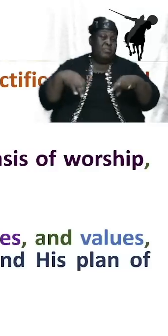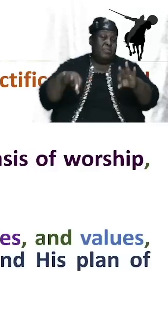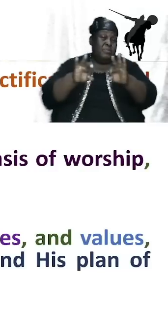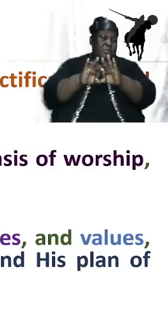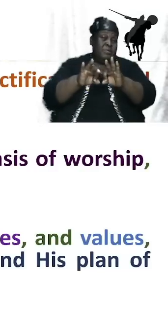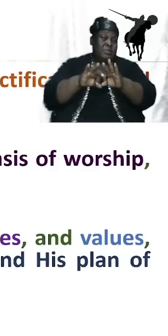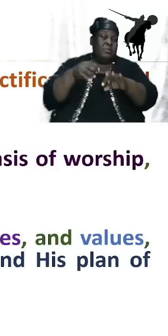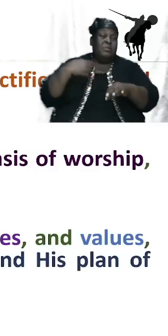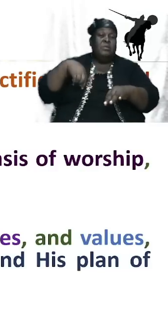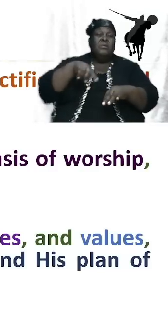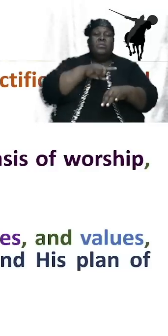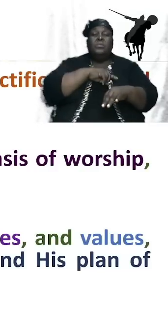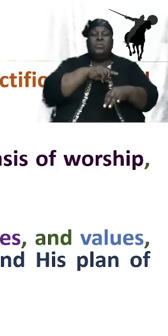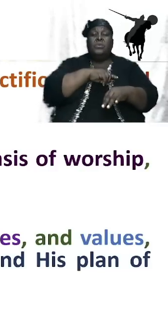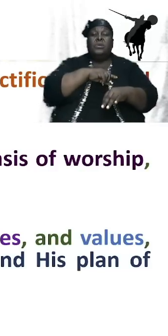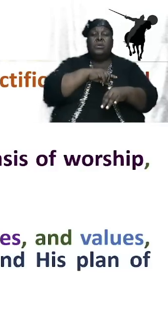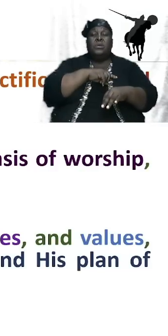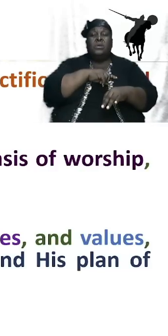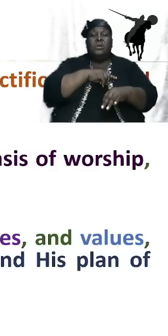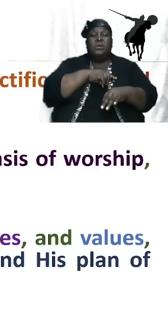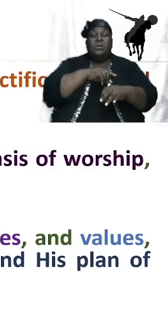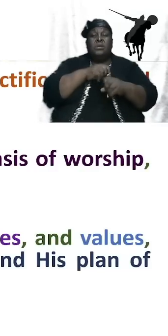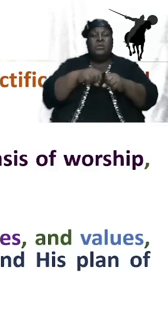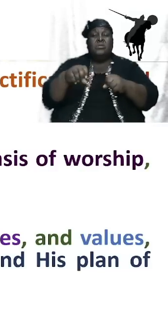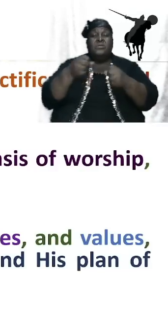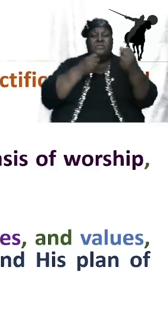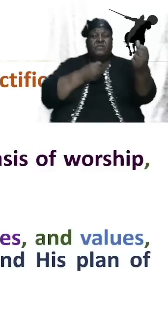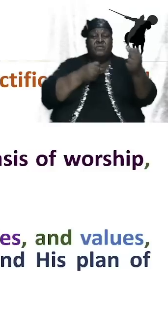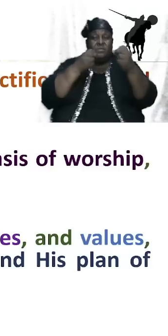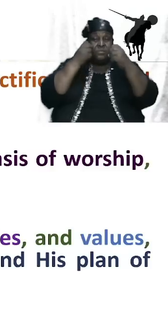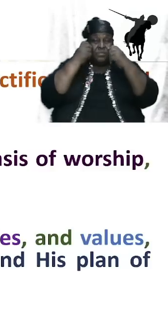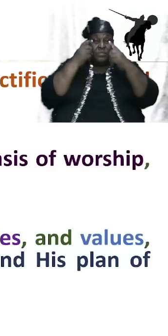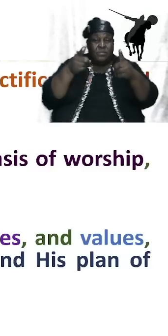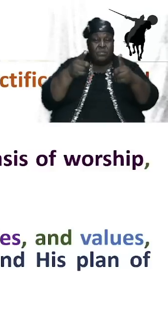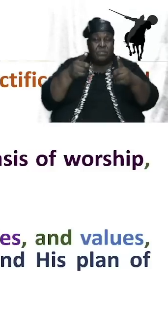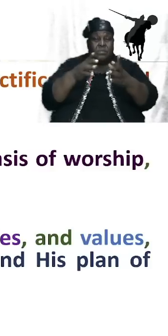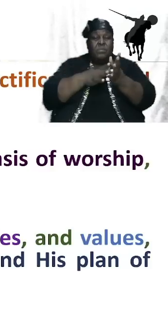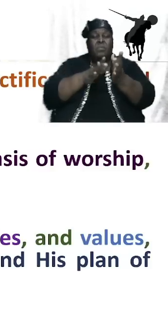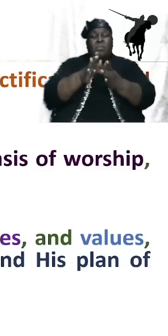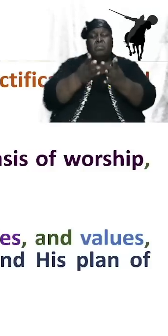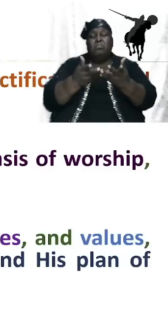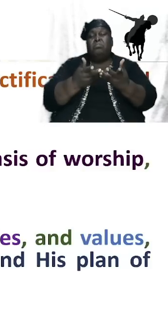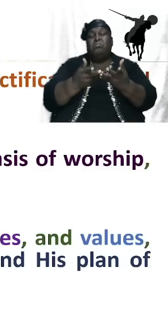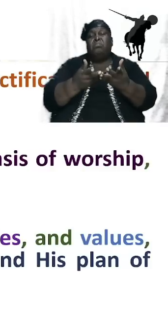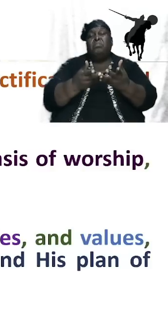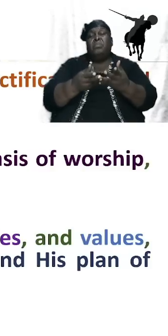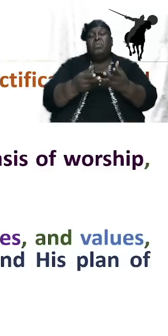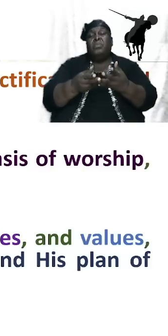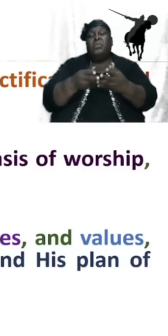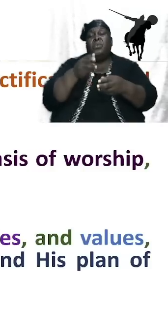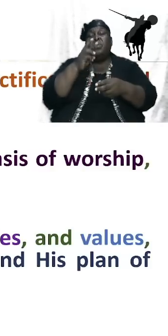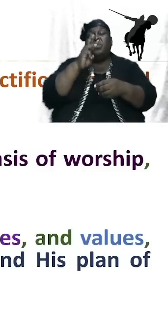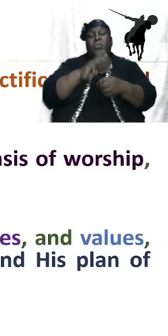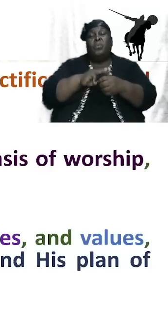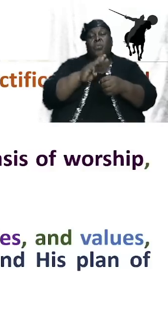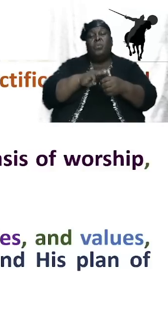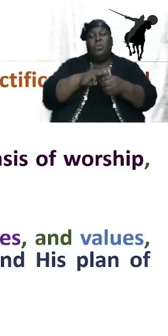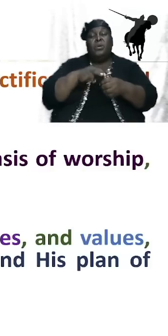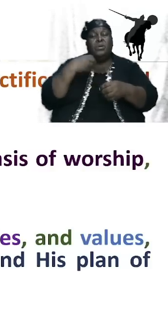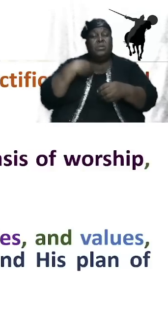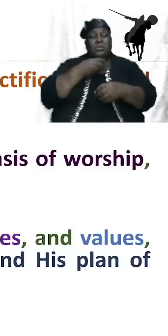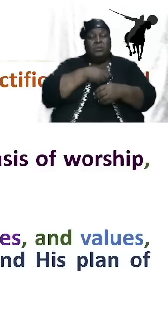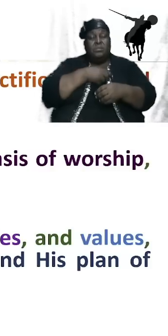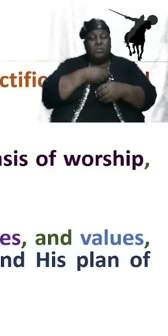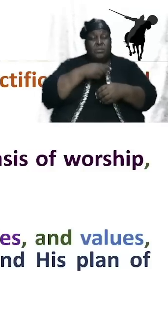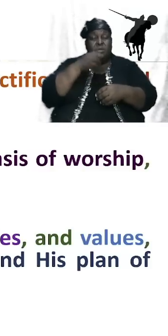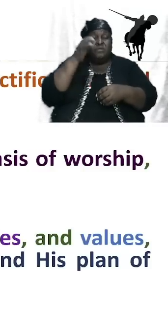we adhere to sound doctrine. And the Bible at multiple times would warn us about false